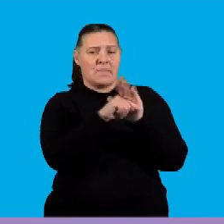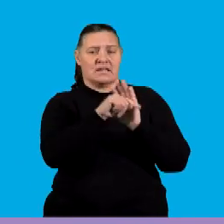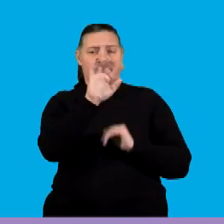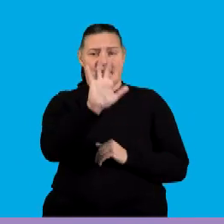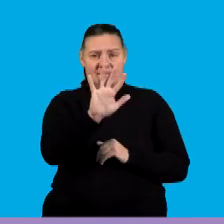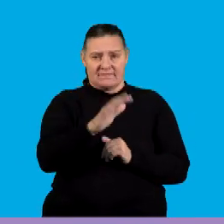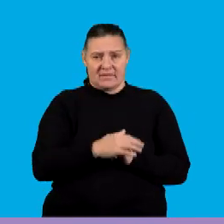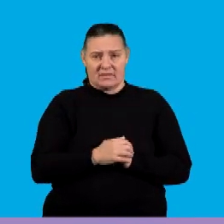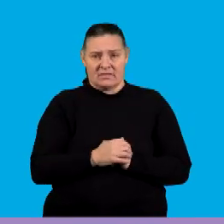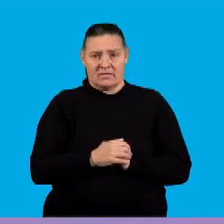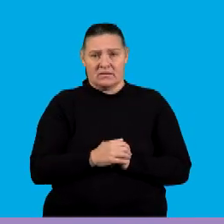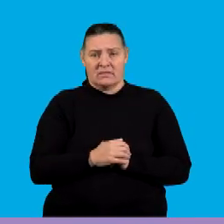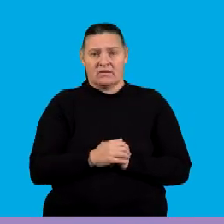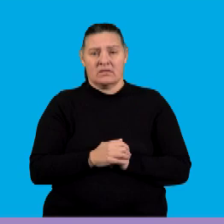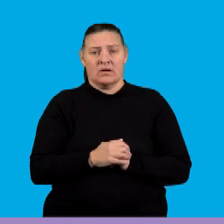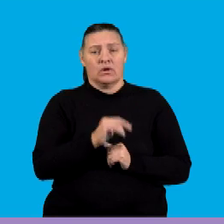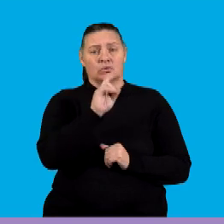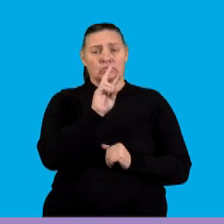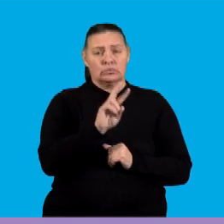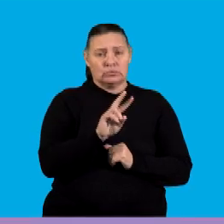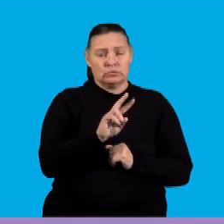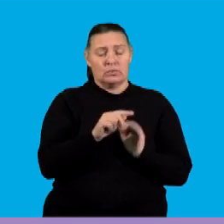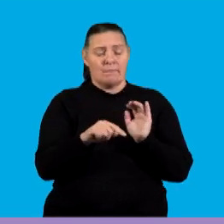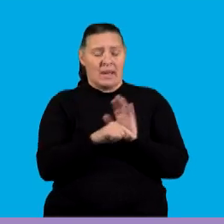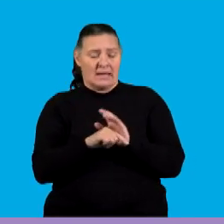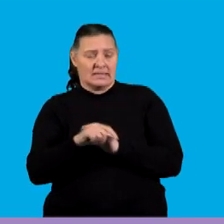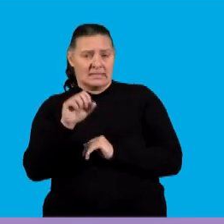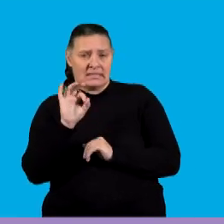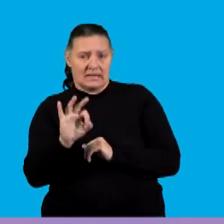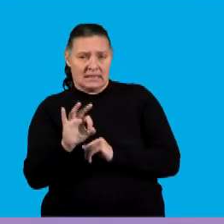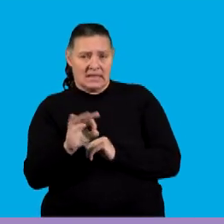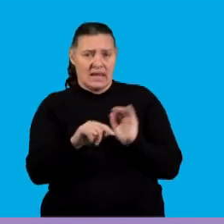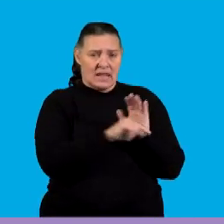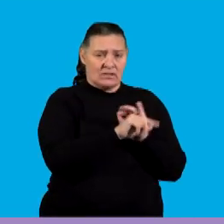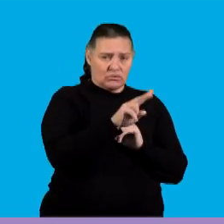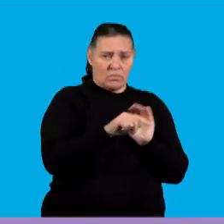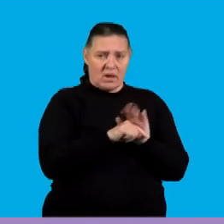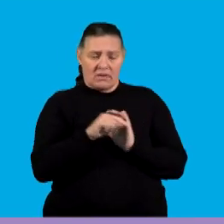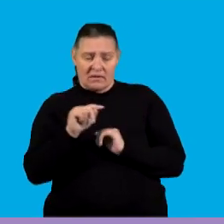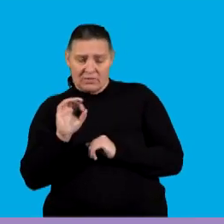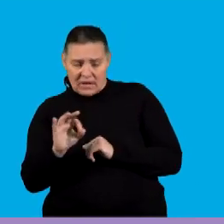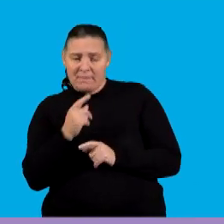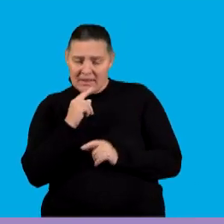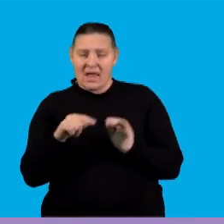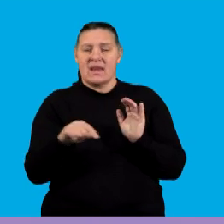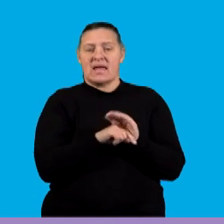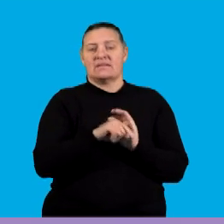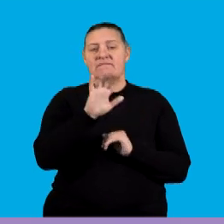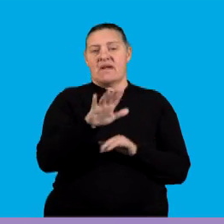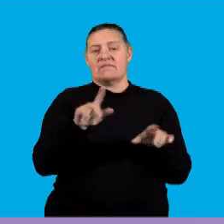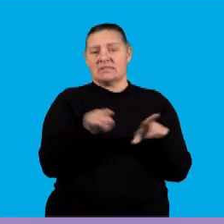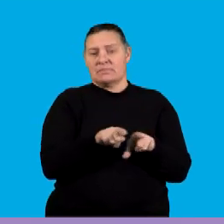is a negative 5. And what is a negative 2 minus a 3? That will give us